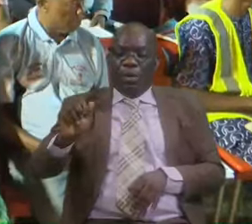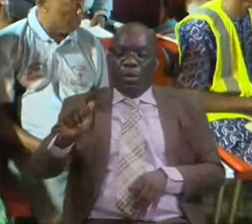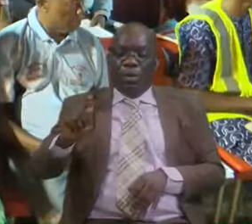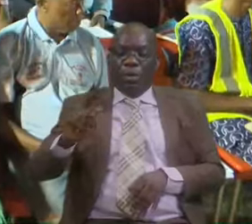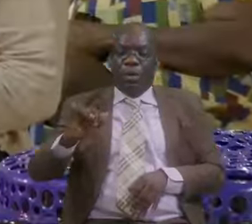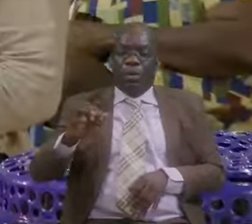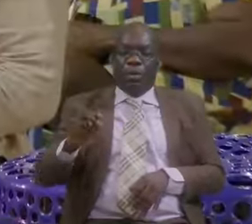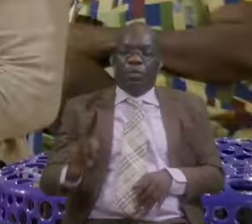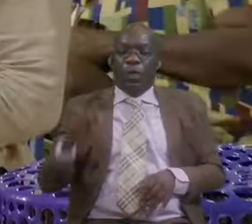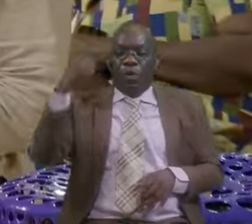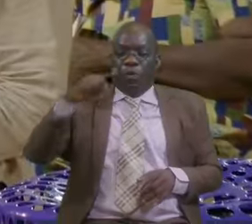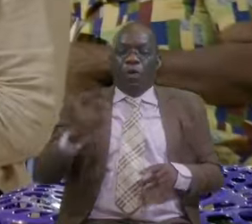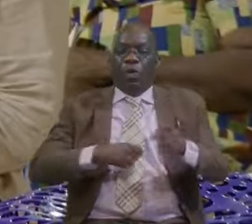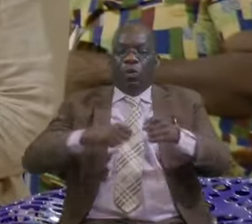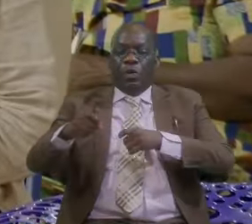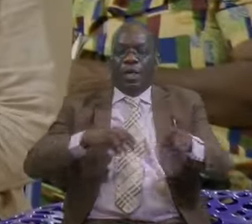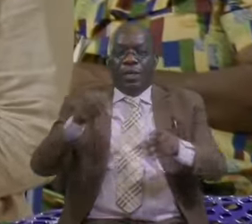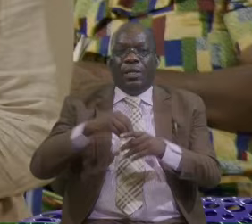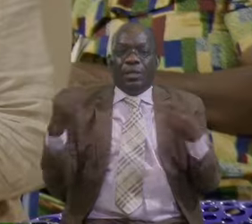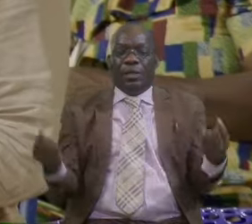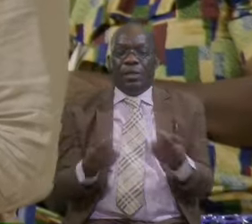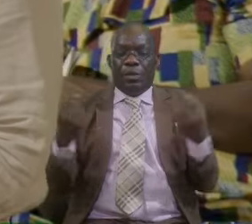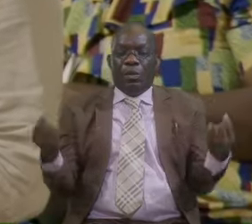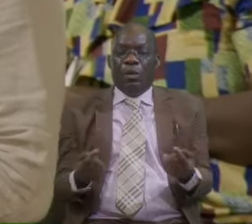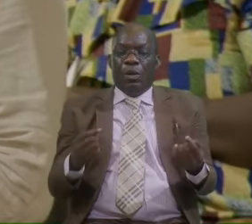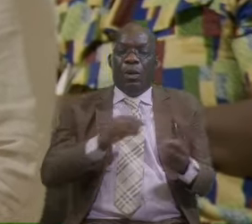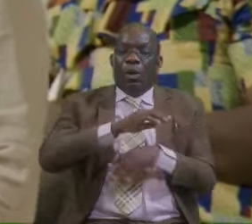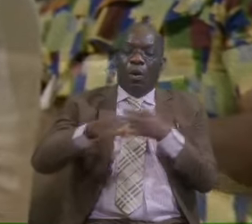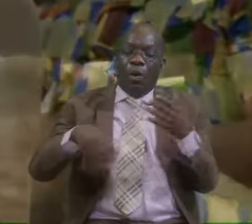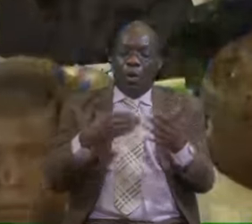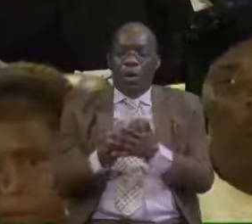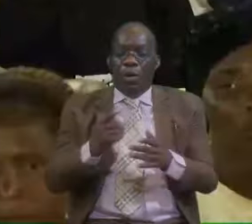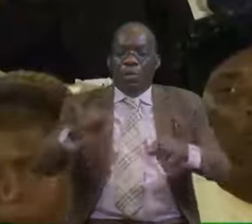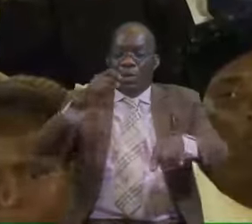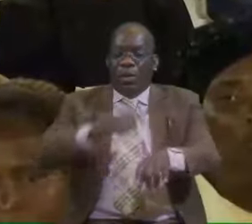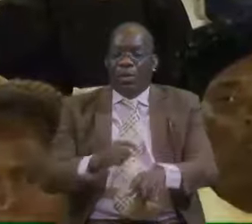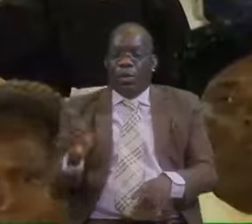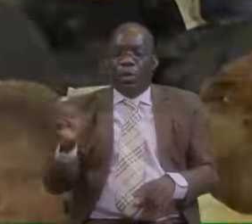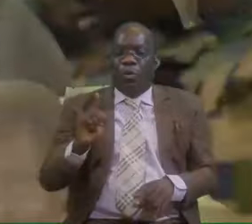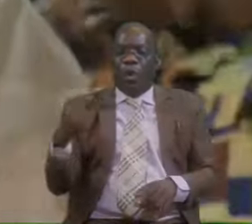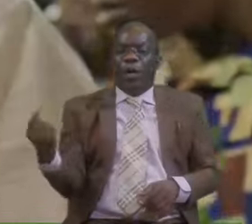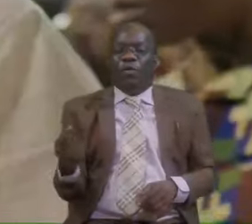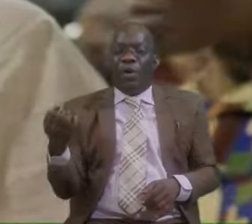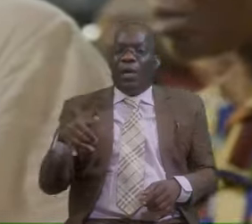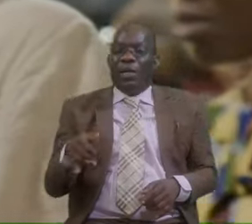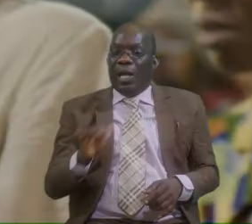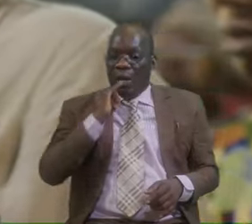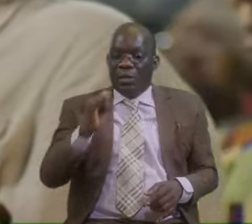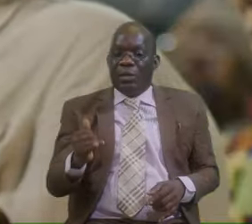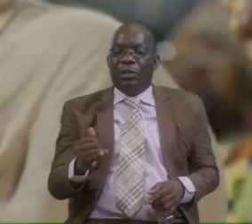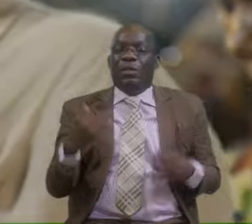iniquity. All the time, wherever there is iniquity, there will